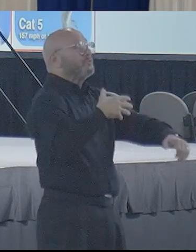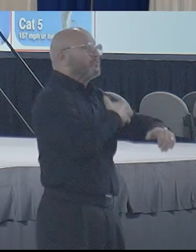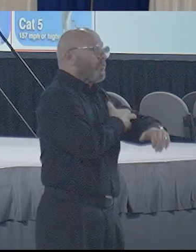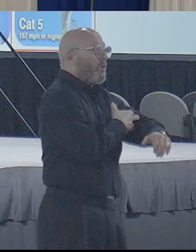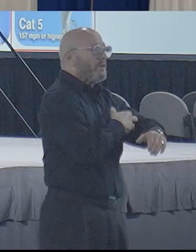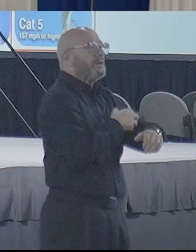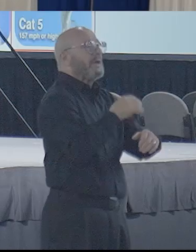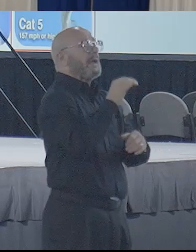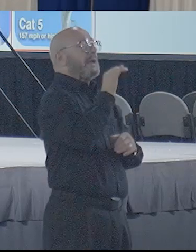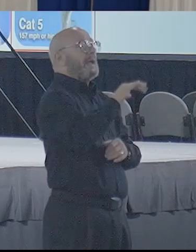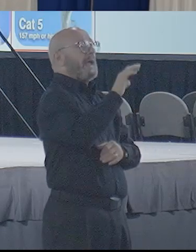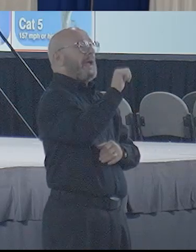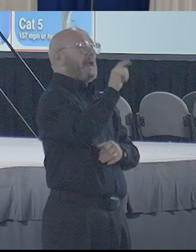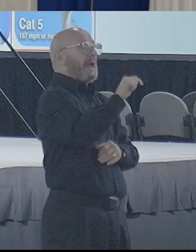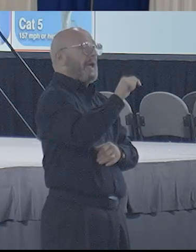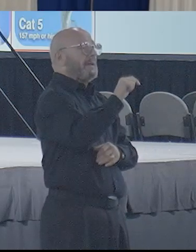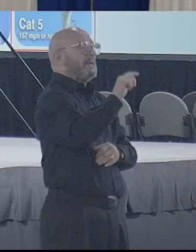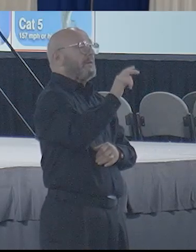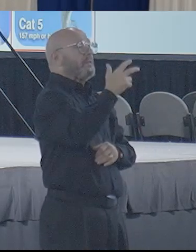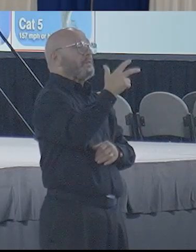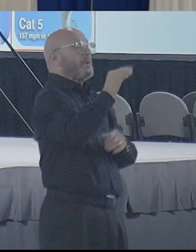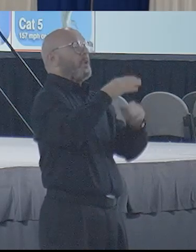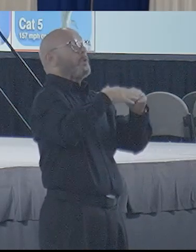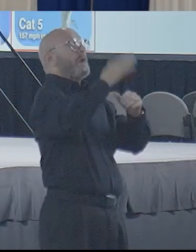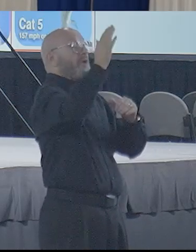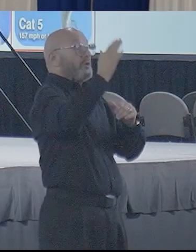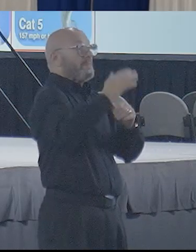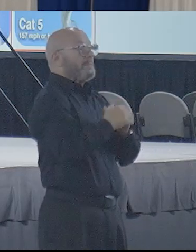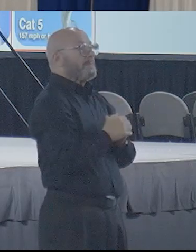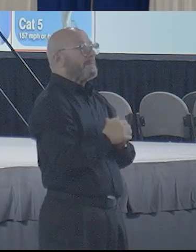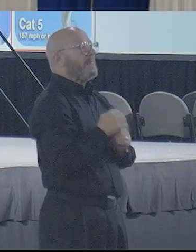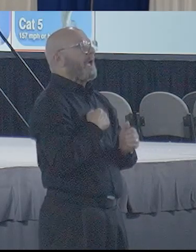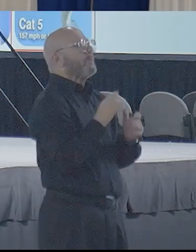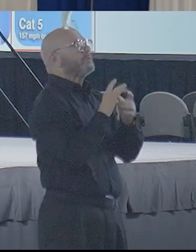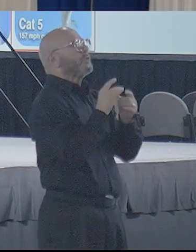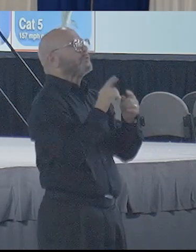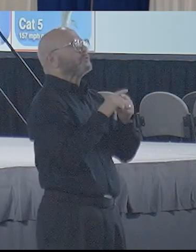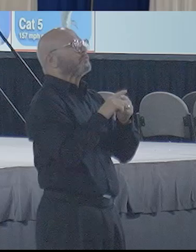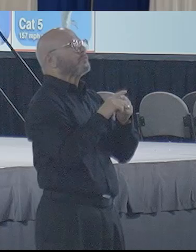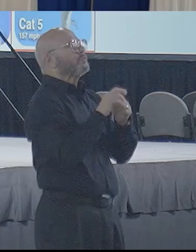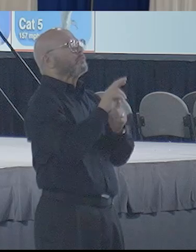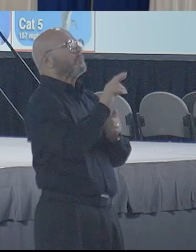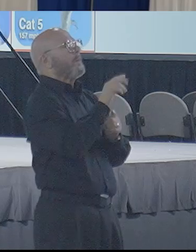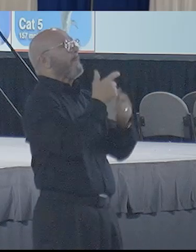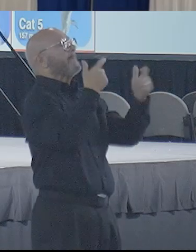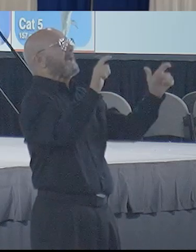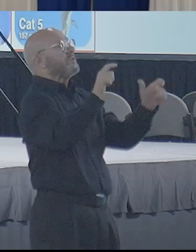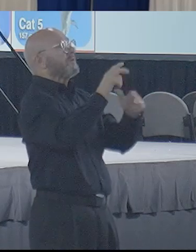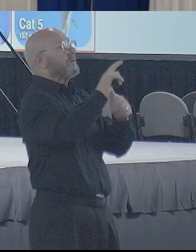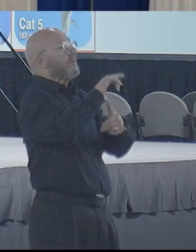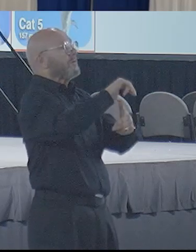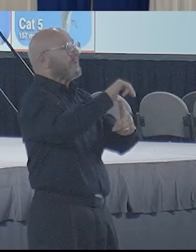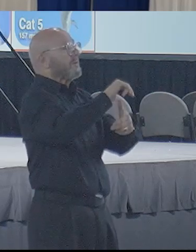hurricane when it's Category 3 or greater. And so I'll be referring to a major hurricane, so just kind of remember that